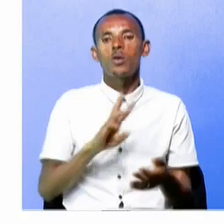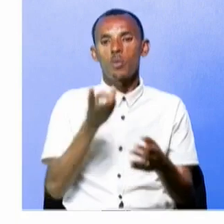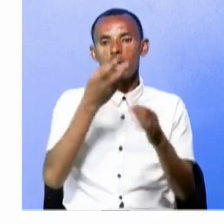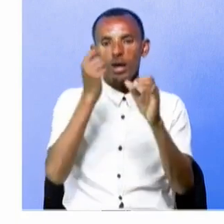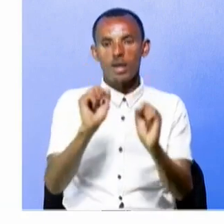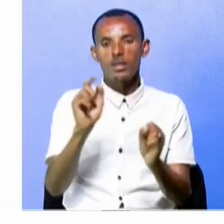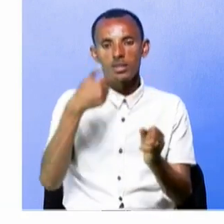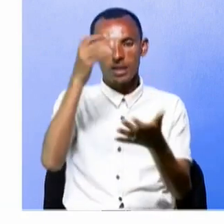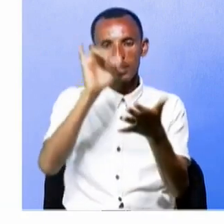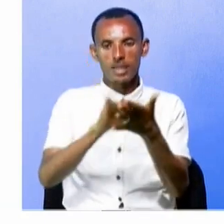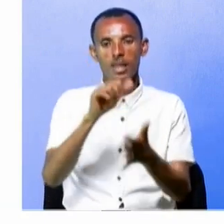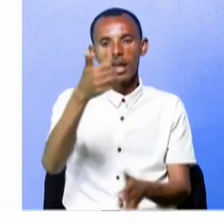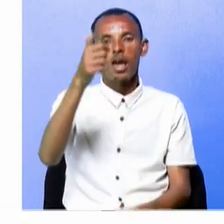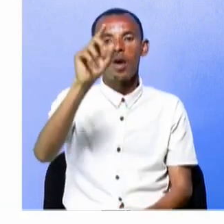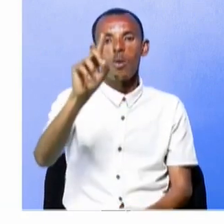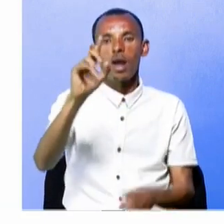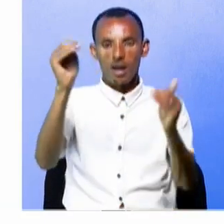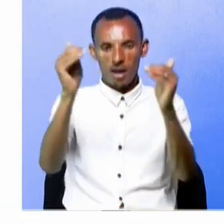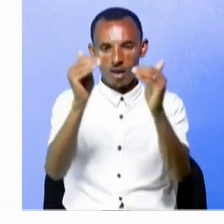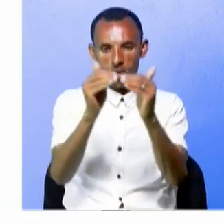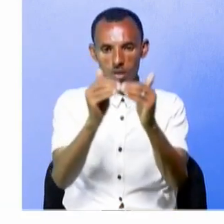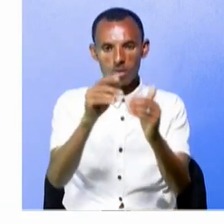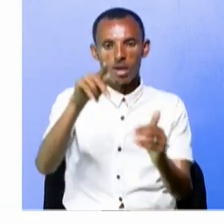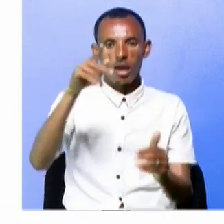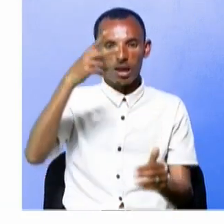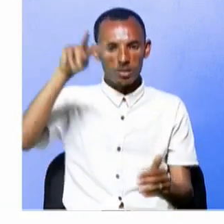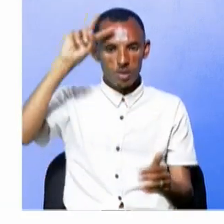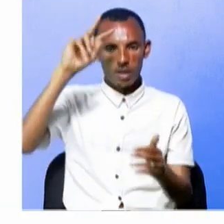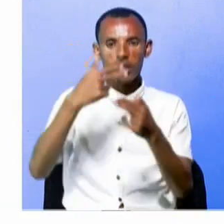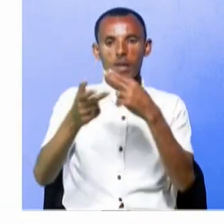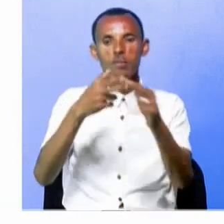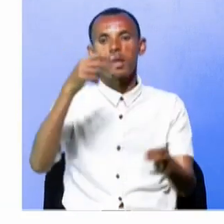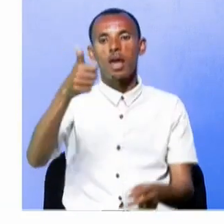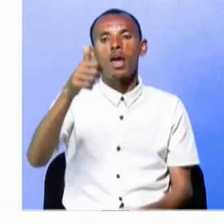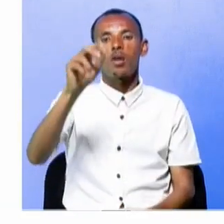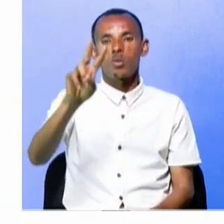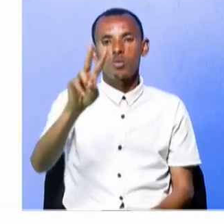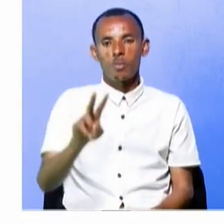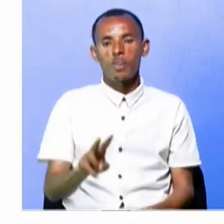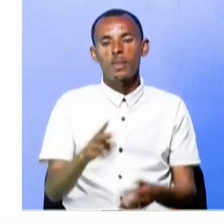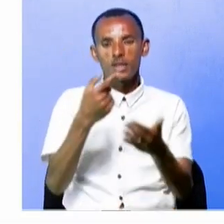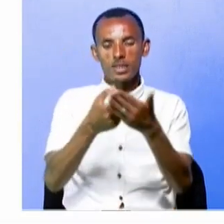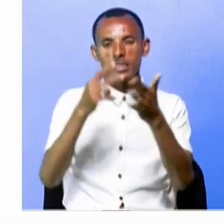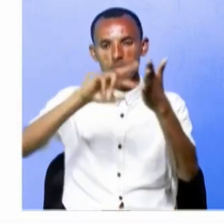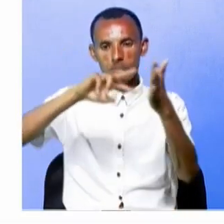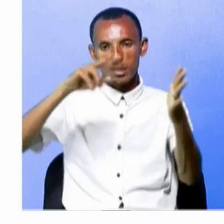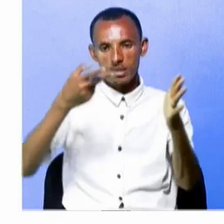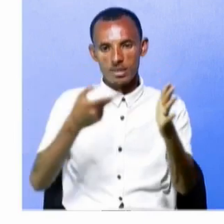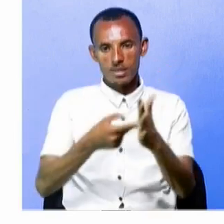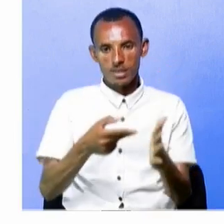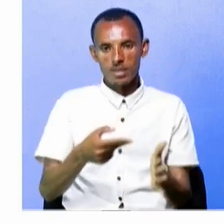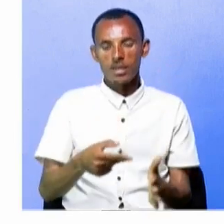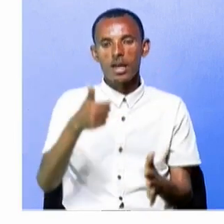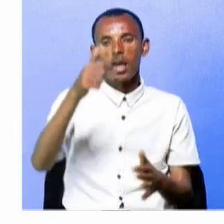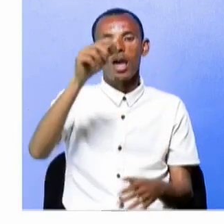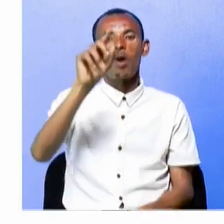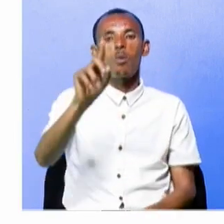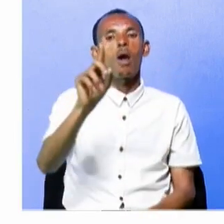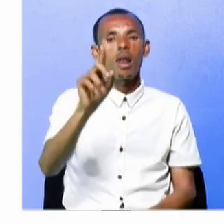say that A1 is equal to K squared times A2. This implies